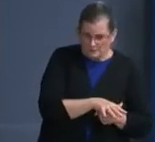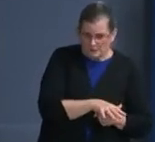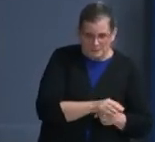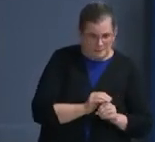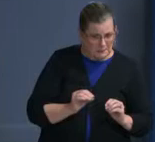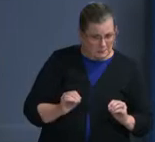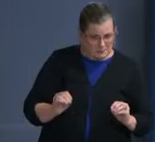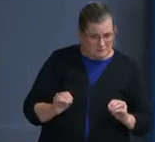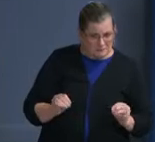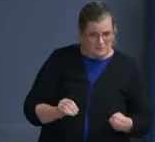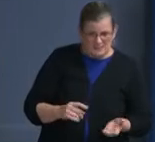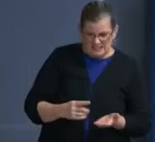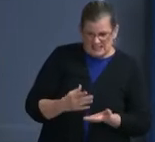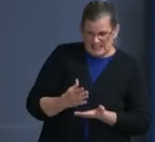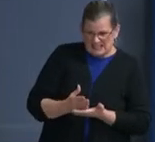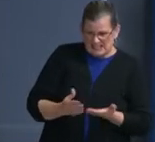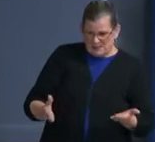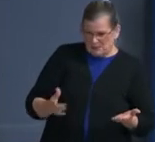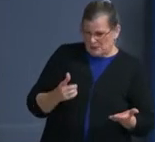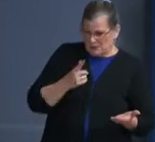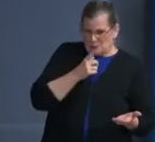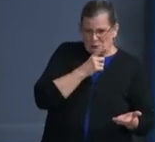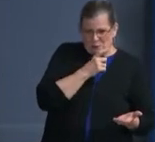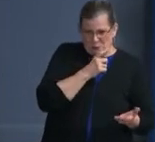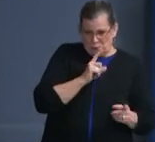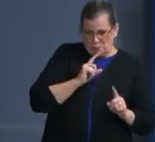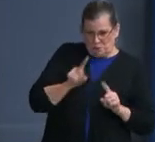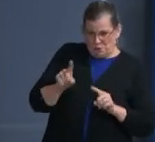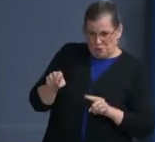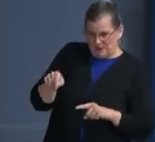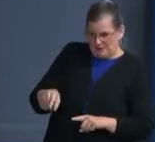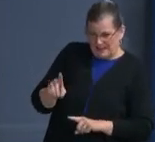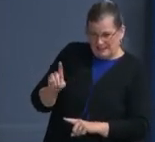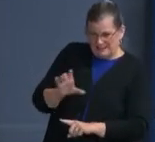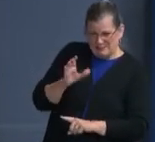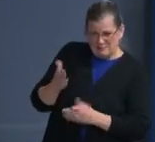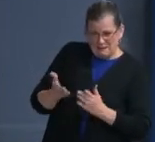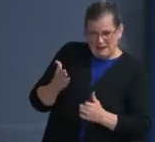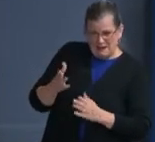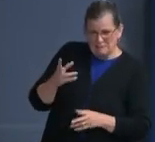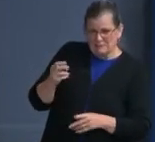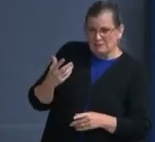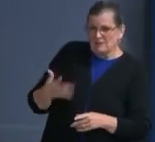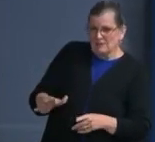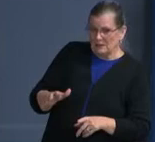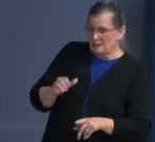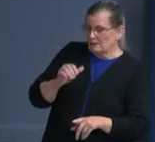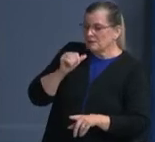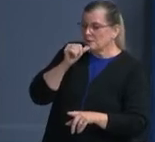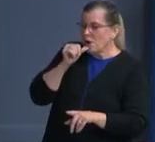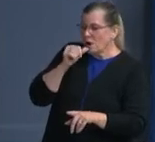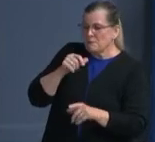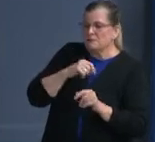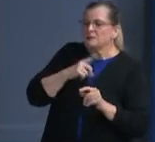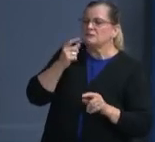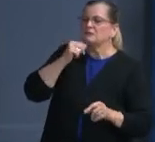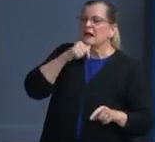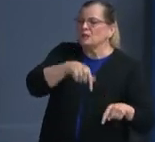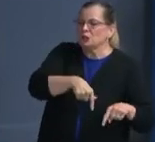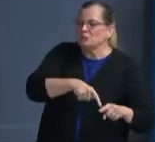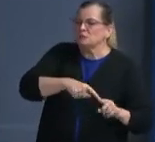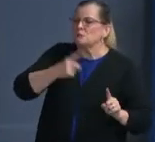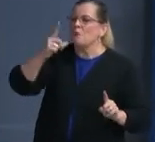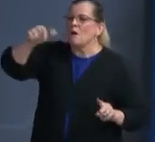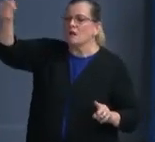So somebody who is reporting to the district may have been to a bar someplace else. So I just want to be clear about